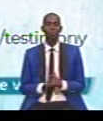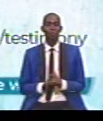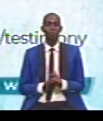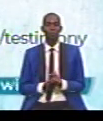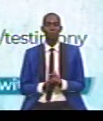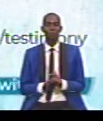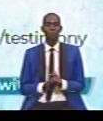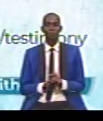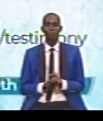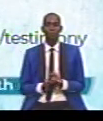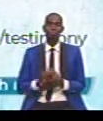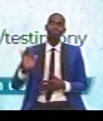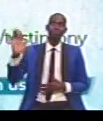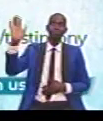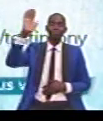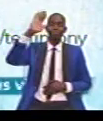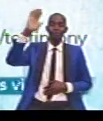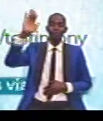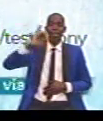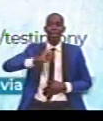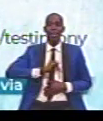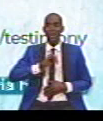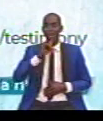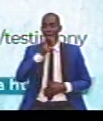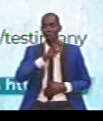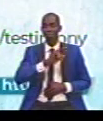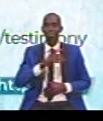hand and shout, I am a testifier?